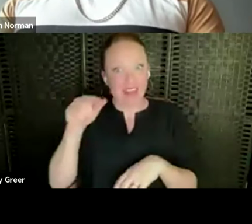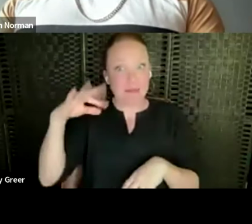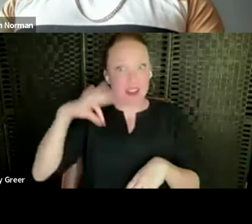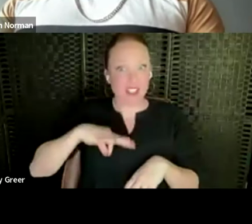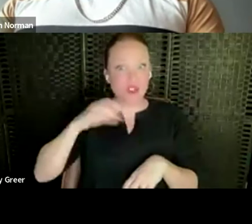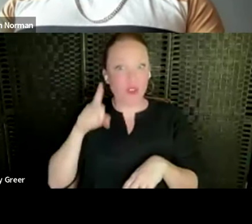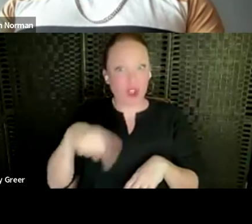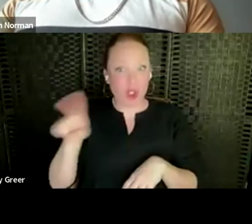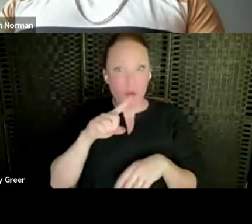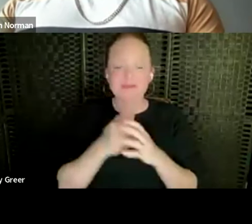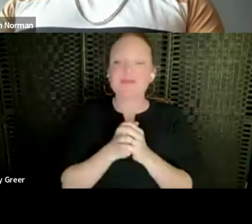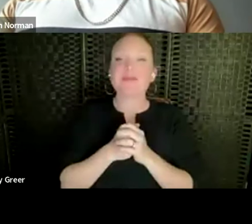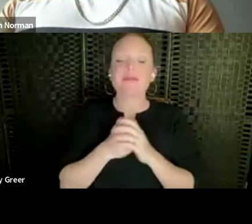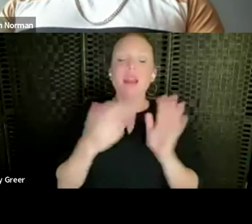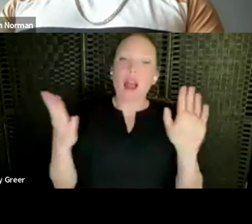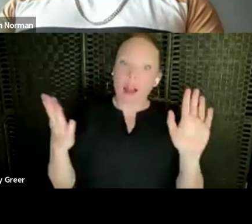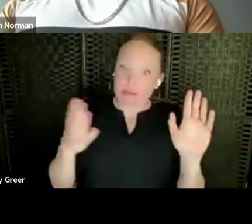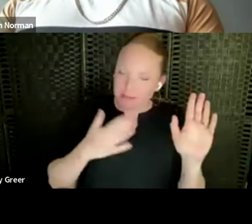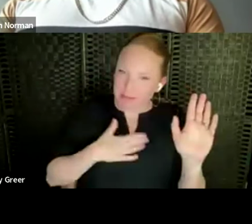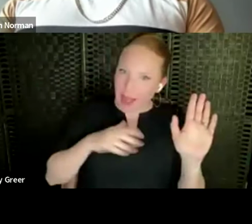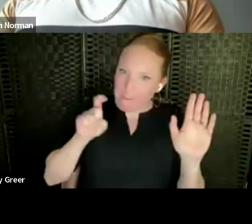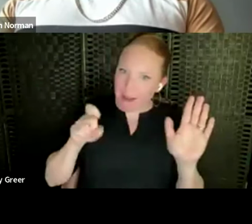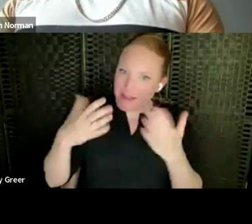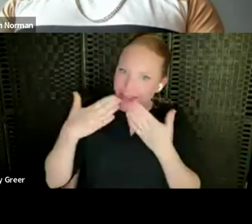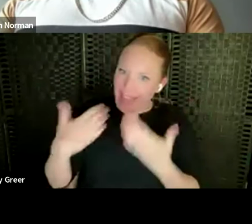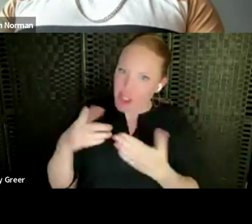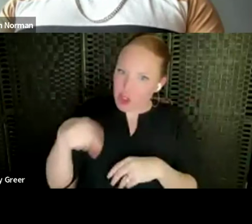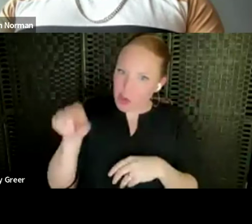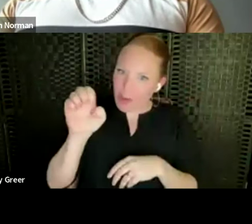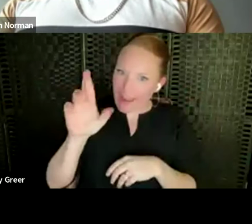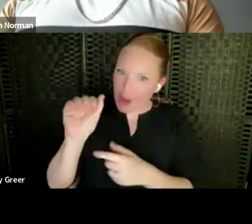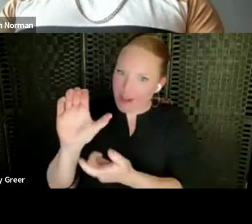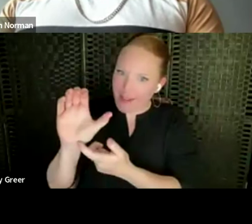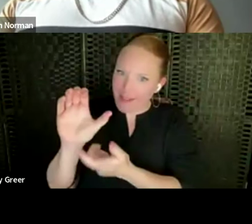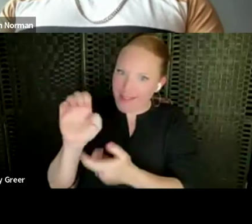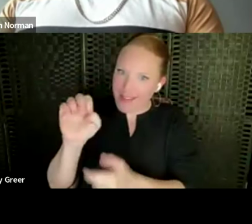I also would be remiss if I did not thank Eric, you know,